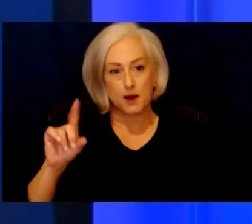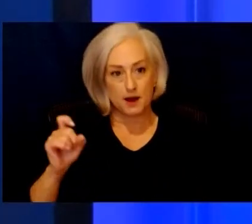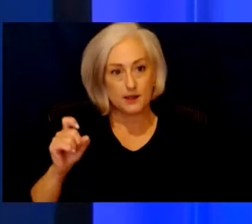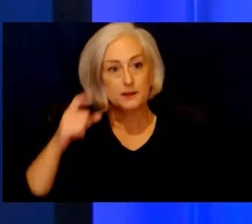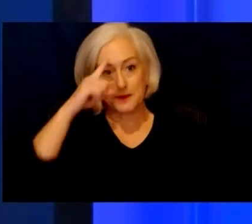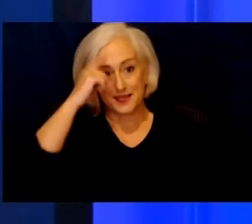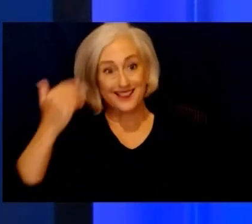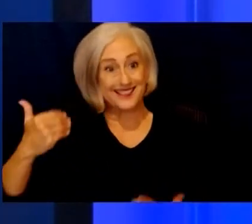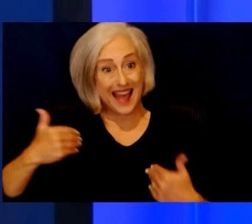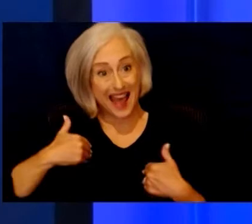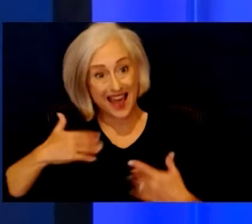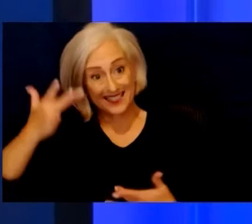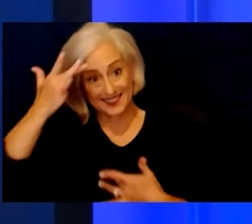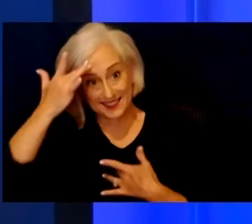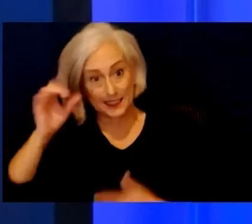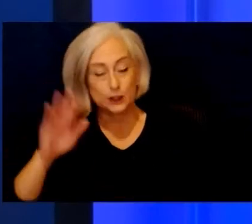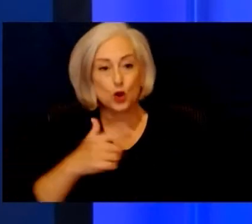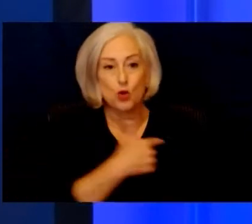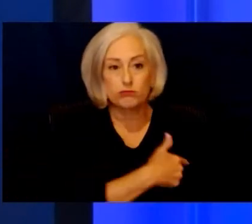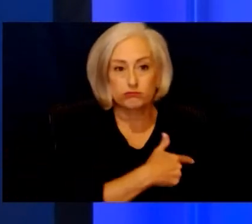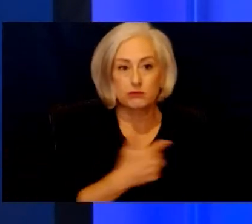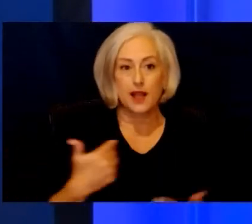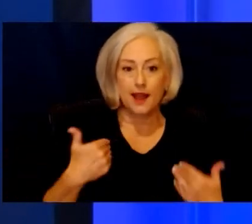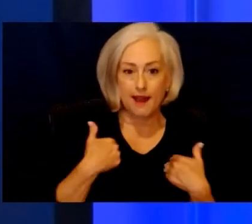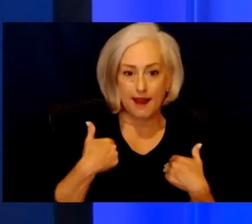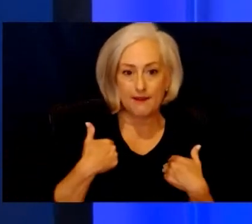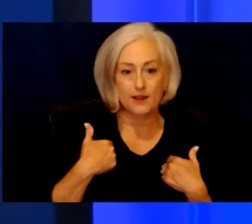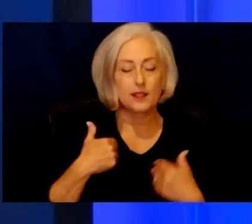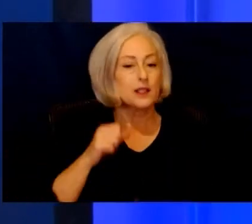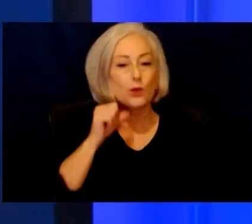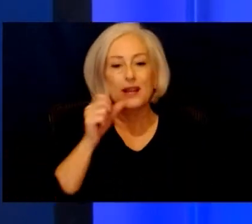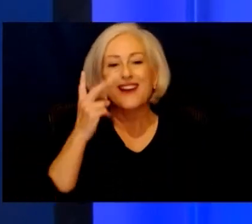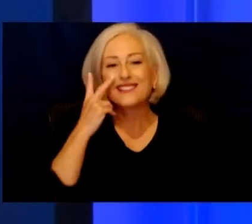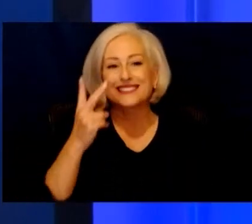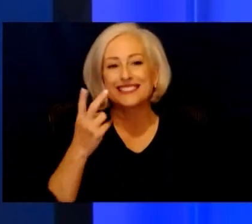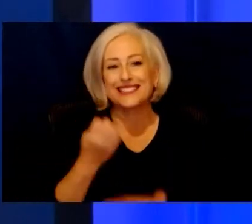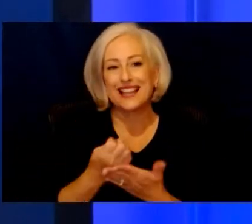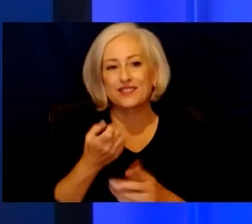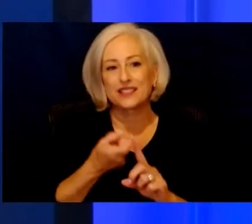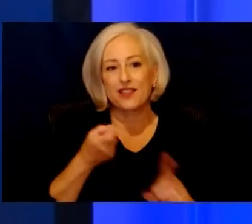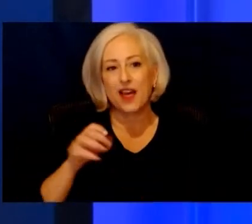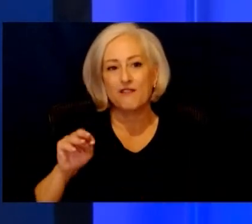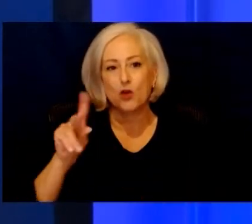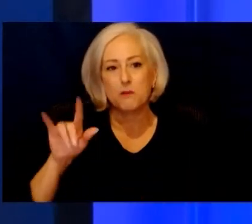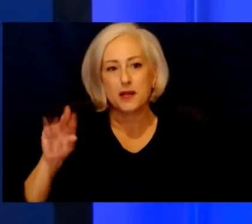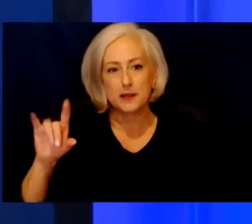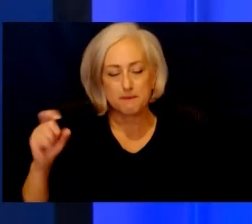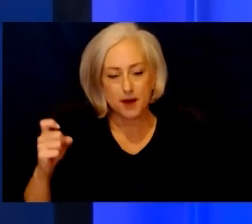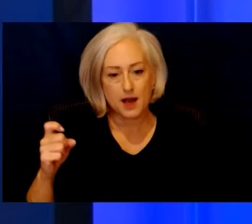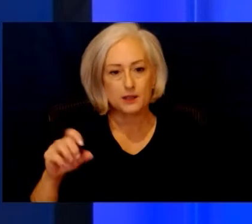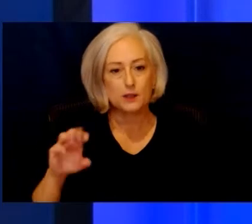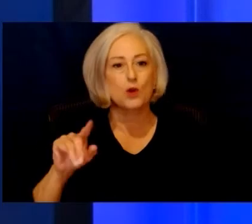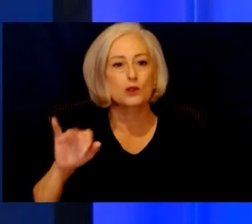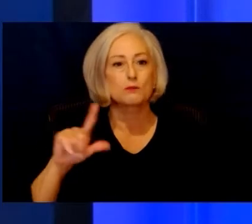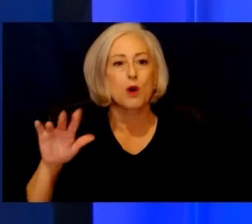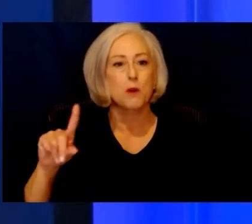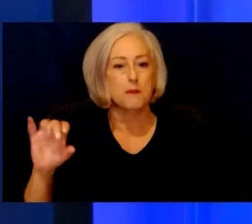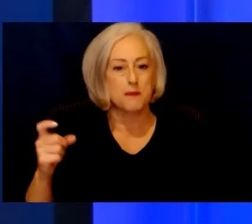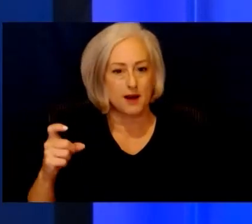there would be from smallpox survival or smallpox vaccination against monkeypox. So a little bit different, but they are certainly